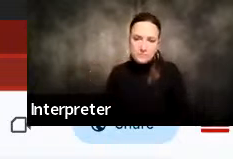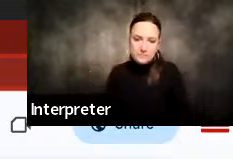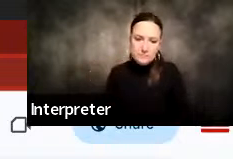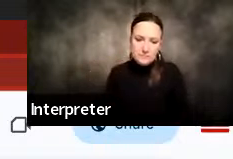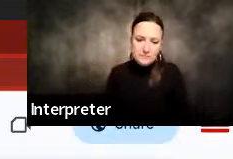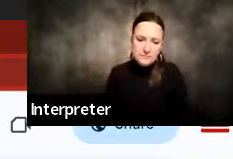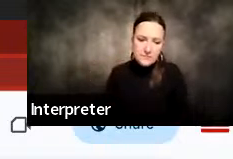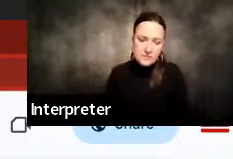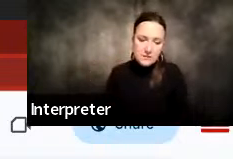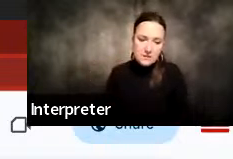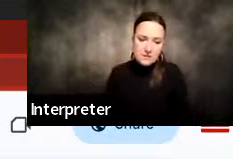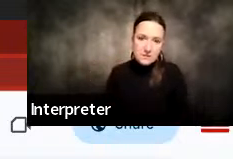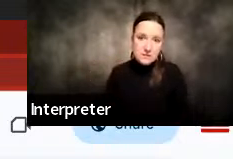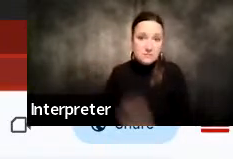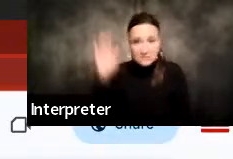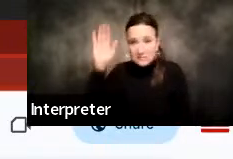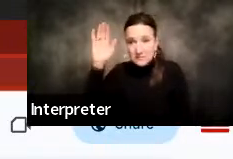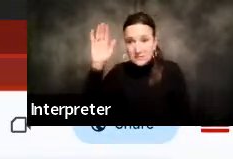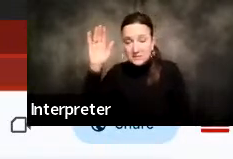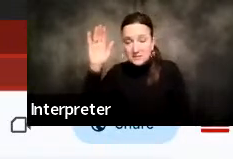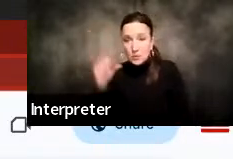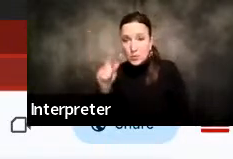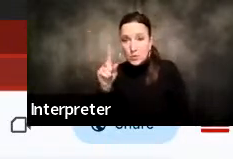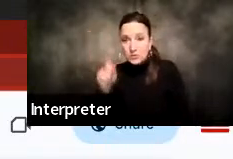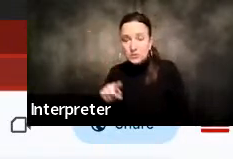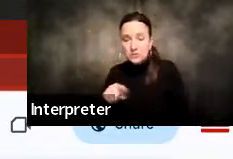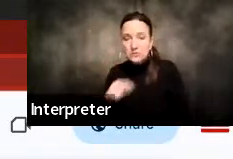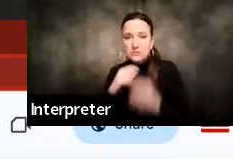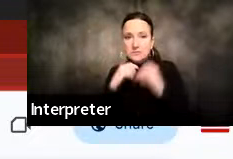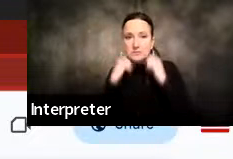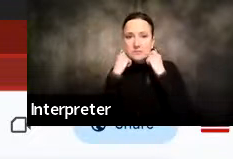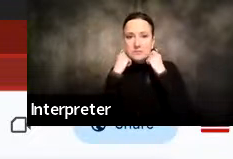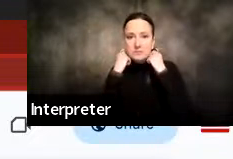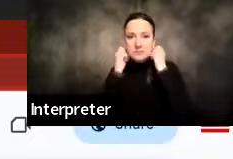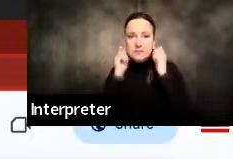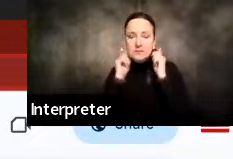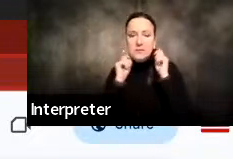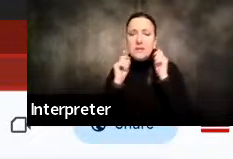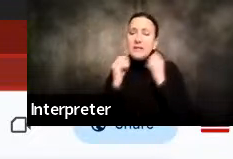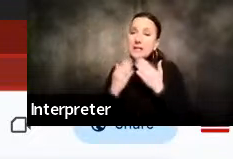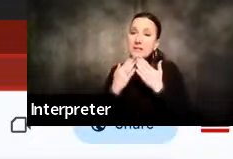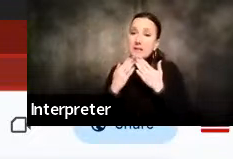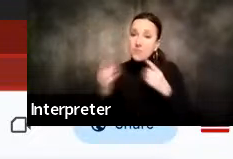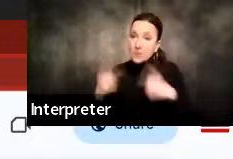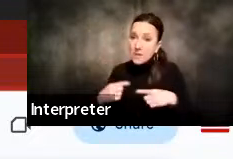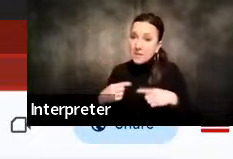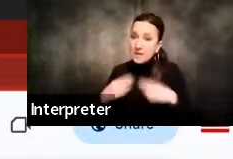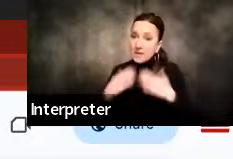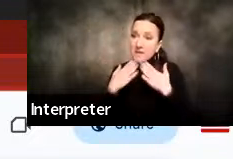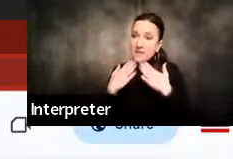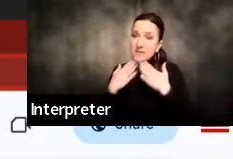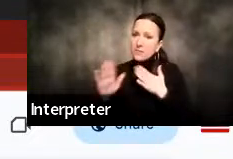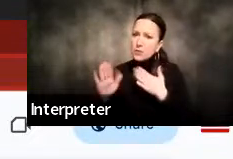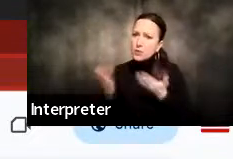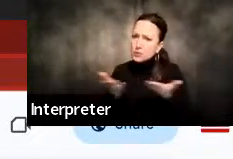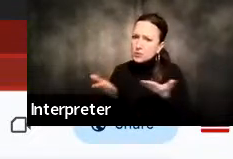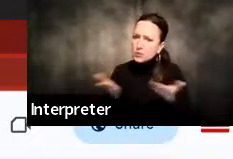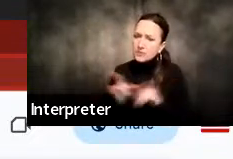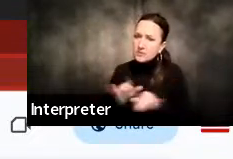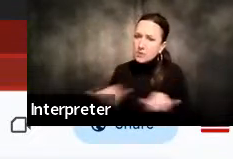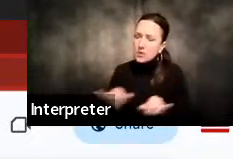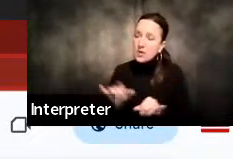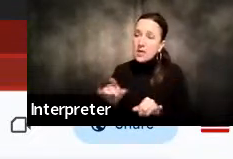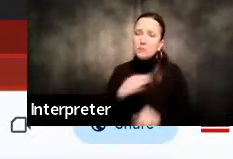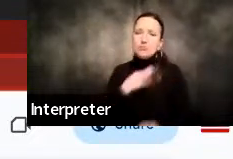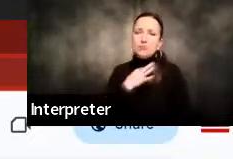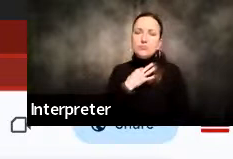Commissioner. Commissioner O'Connell, you had a question? Yes, sir. Mr. Stout, thank you for being here today. Thank you for your service as well. I just kind of